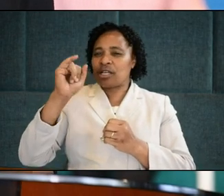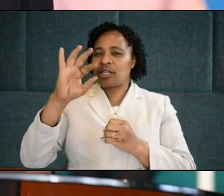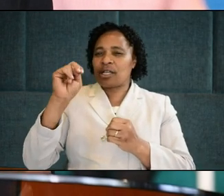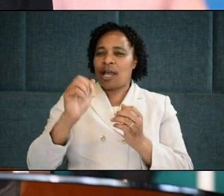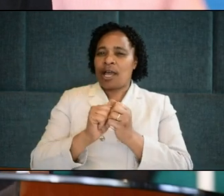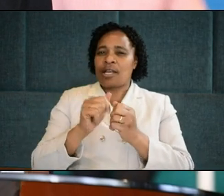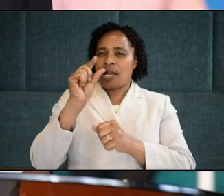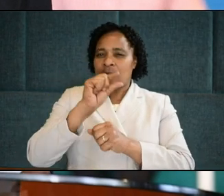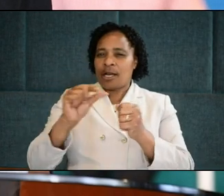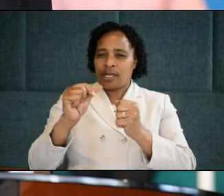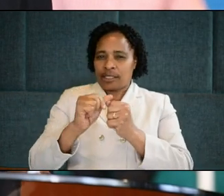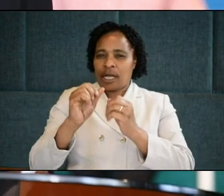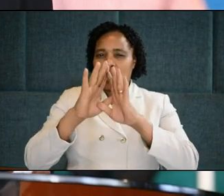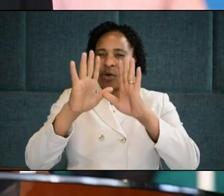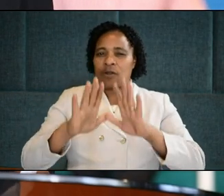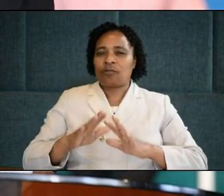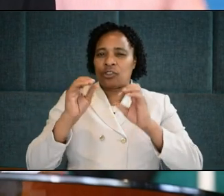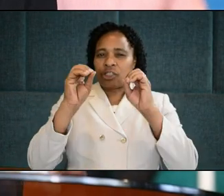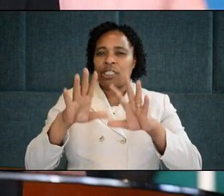teachers. Enjoy.